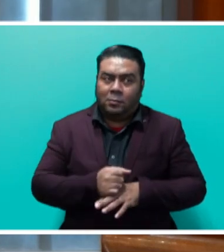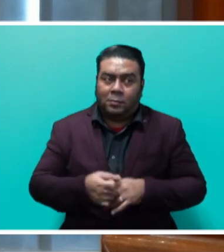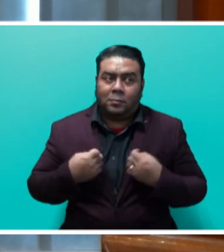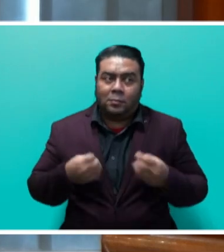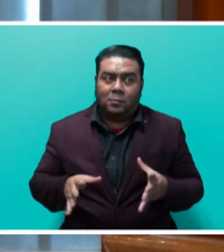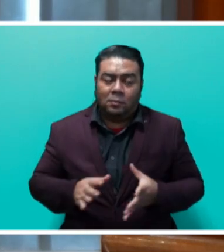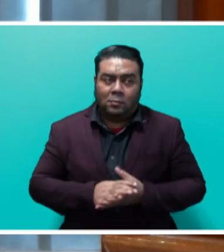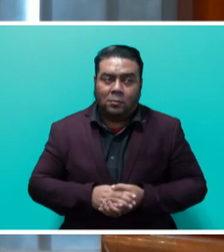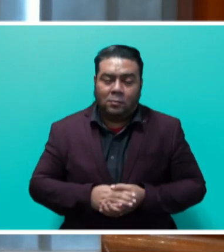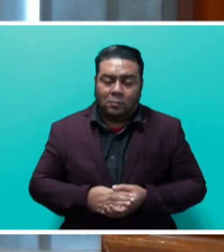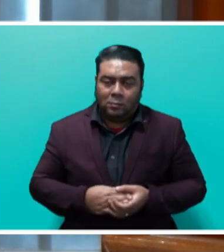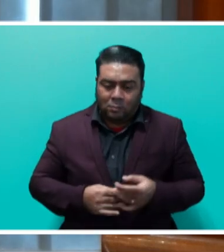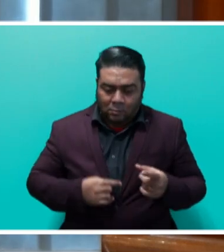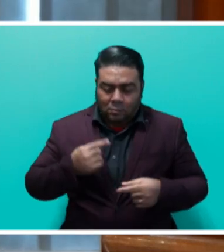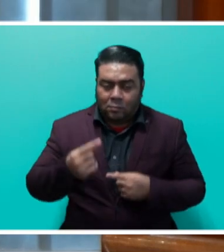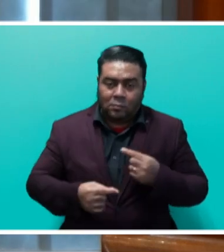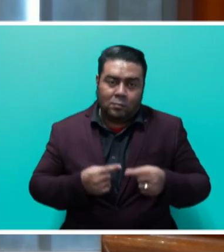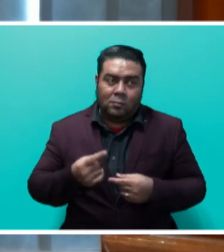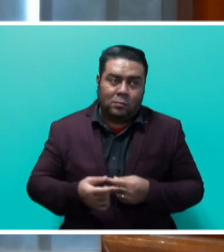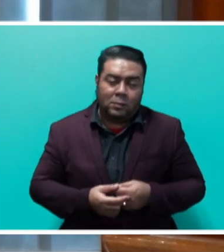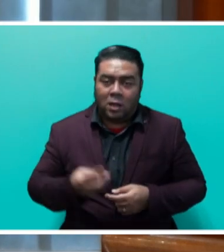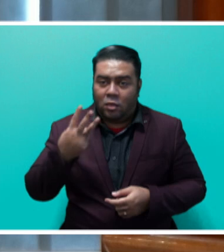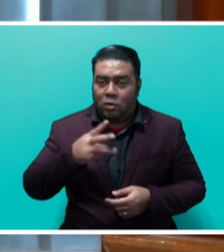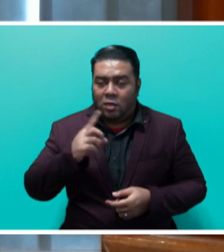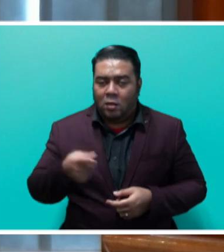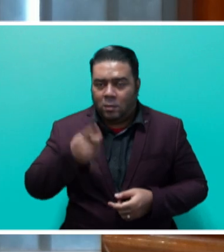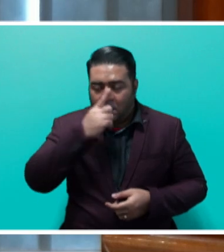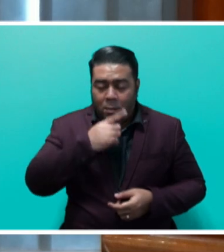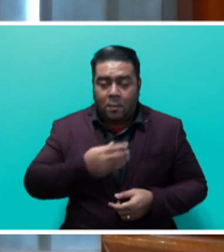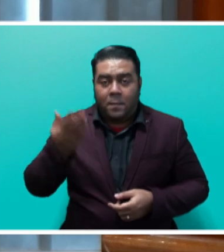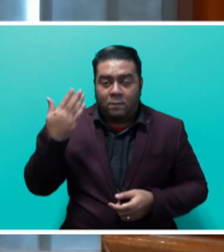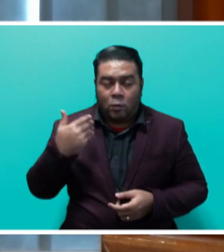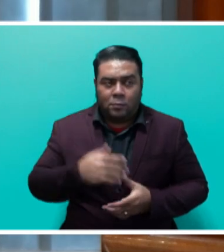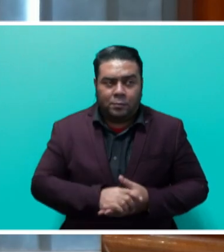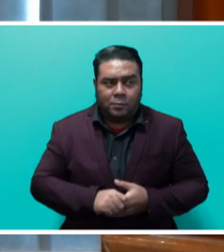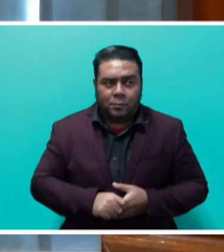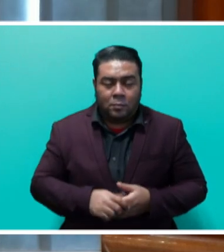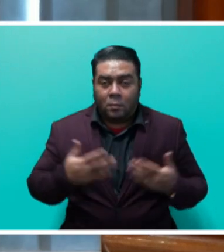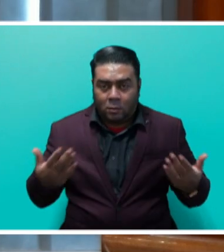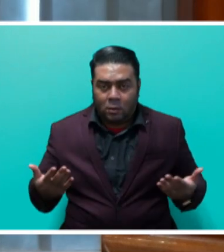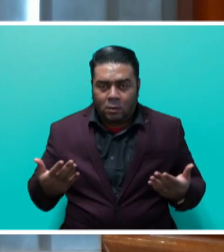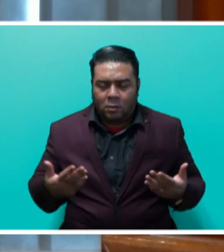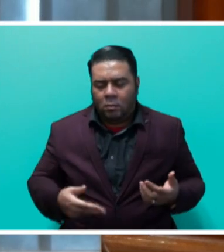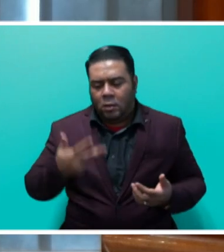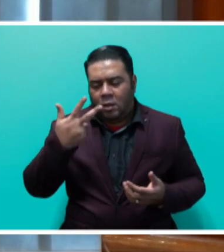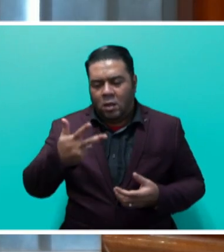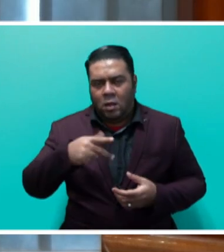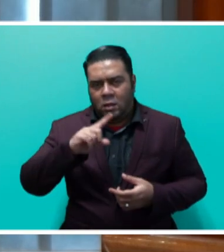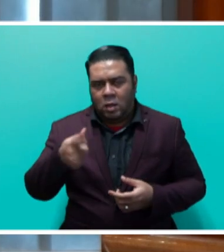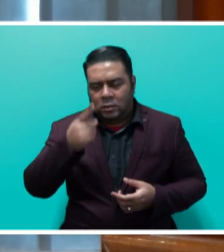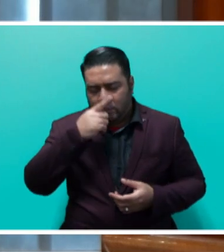to gain momentum. It was 3,000 people before COVID. It's now at around about 8,000